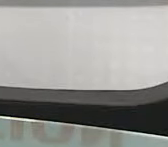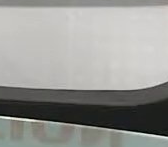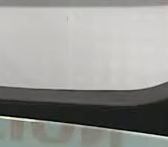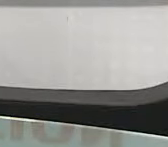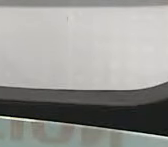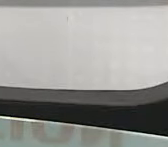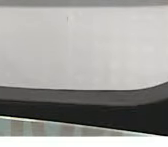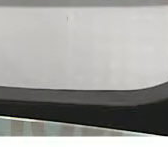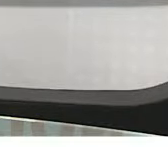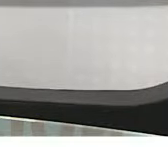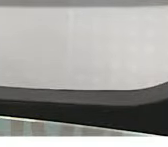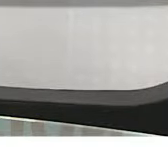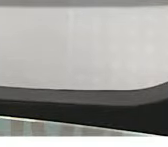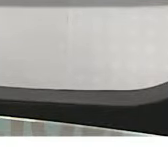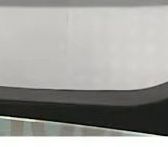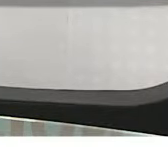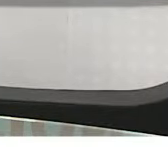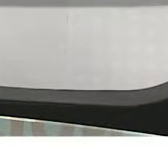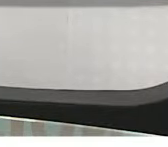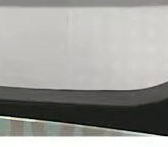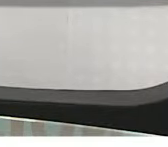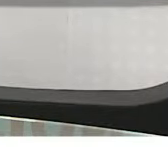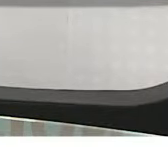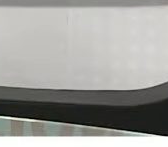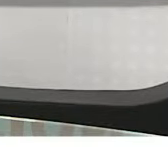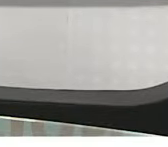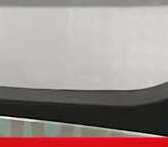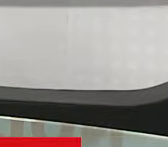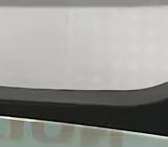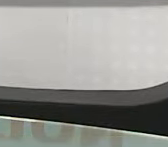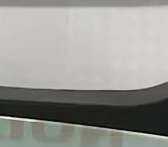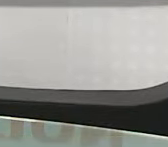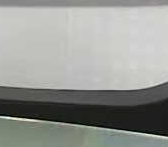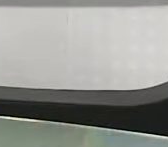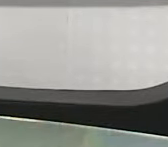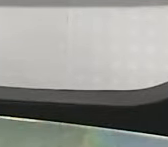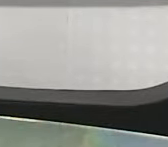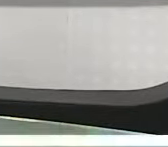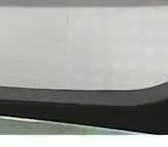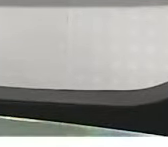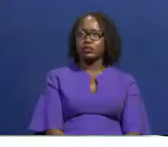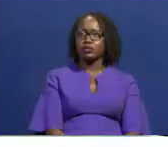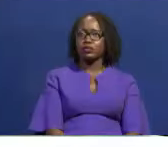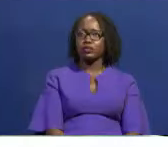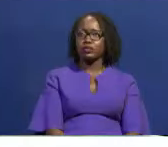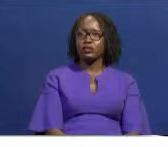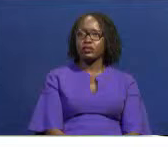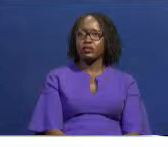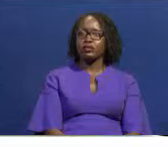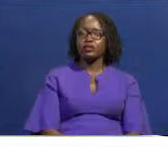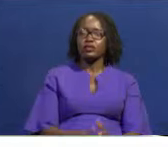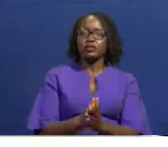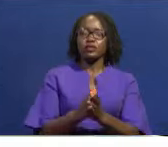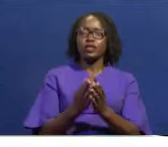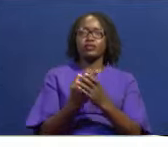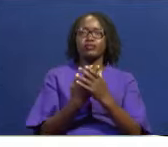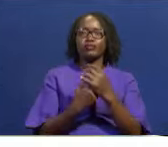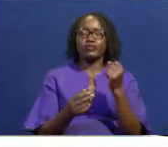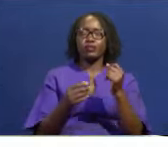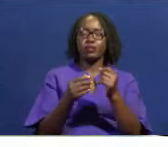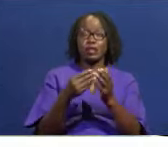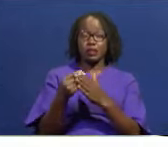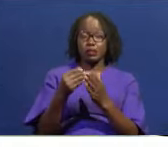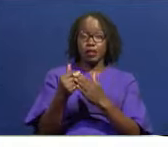Welcome back. Engagements that will see the African continent embrace a common currency are at an advanced